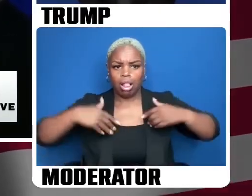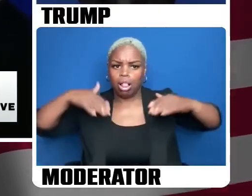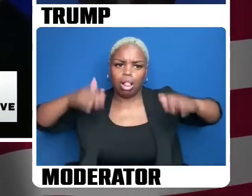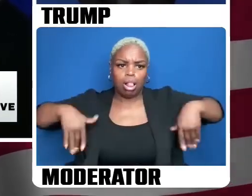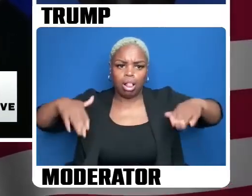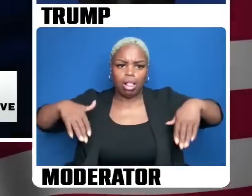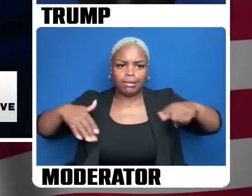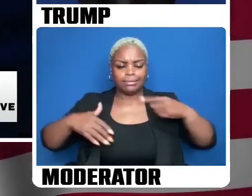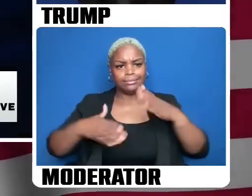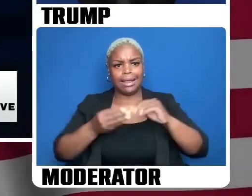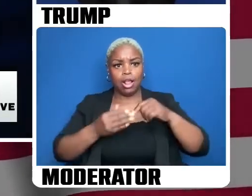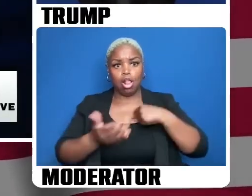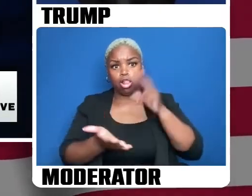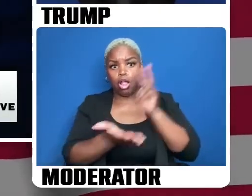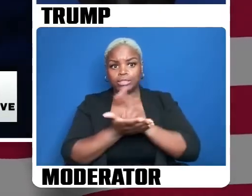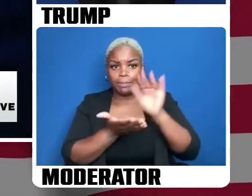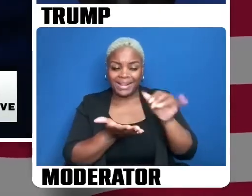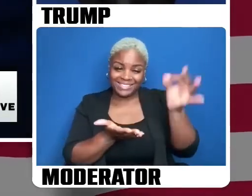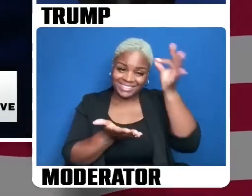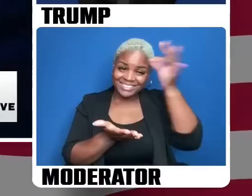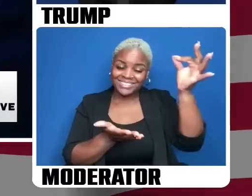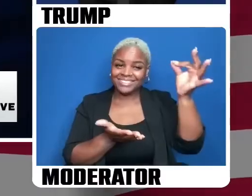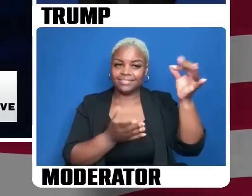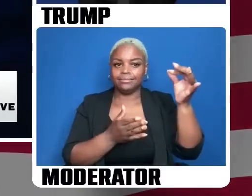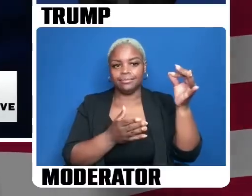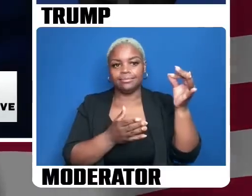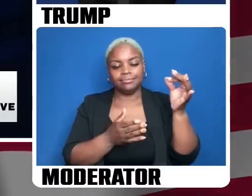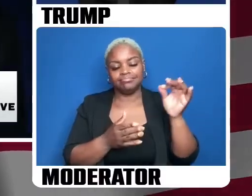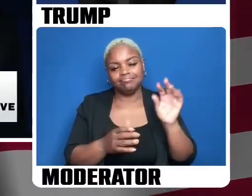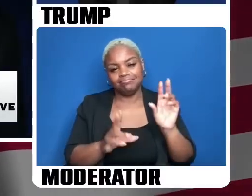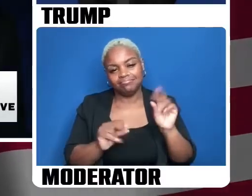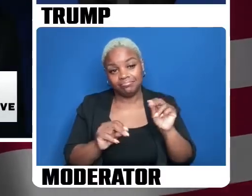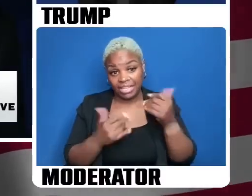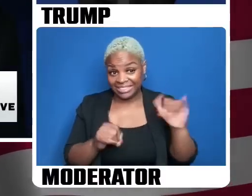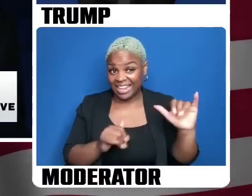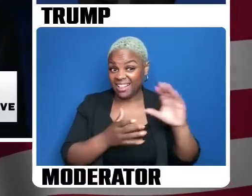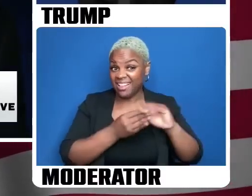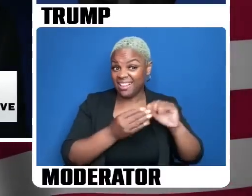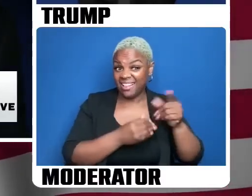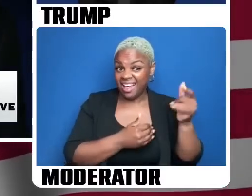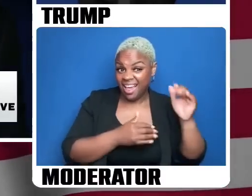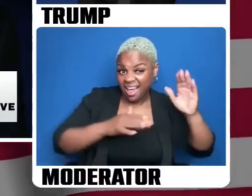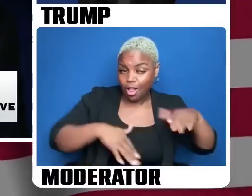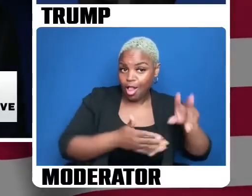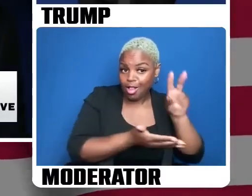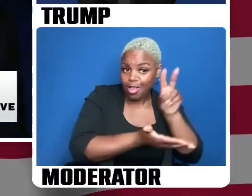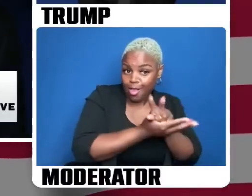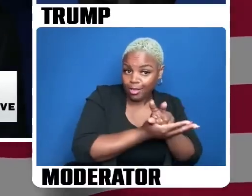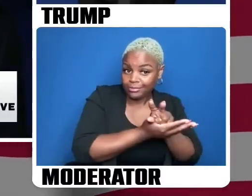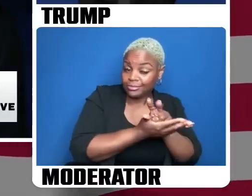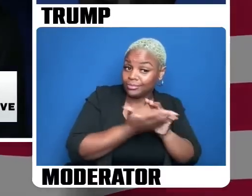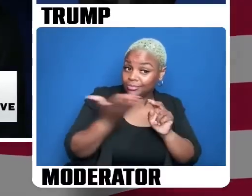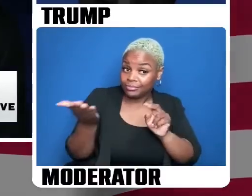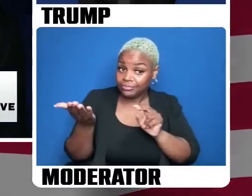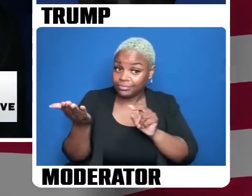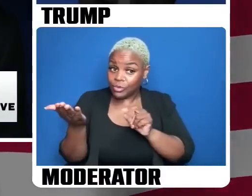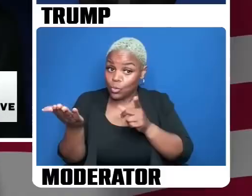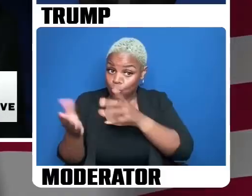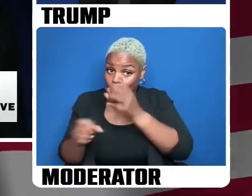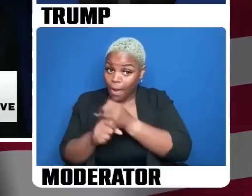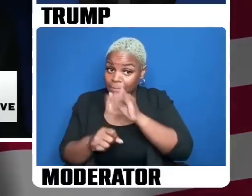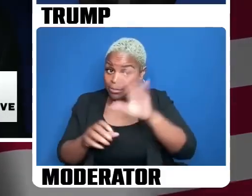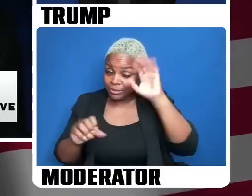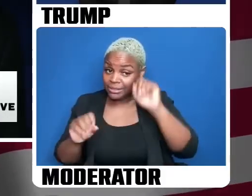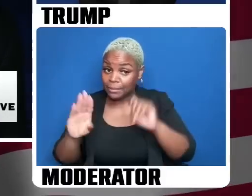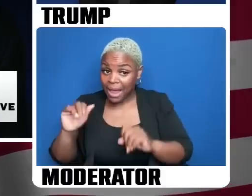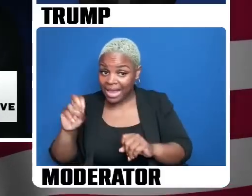not lose the election that was won by President Biden and yourself. But I do want to ask you about something that's come up in the last couple